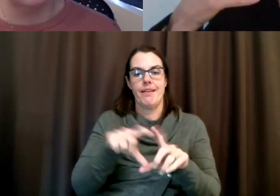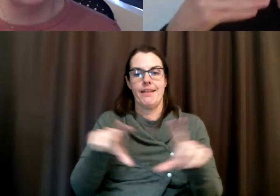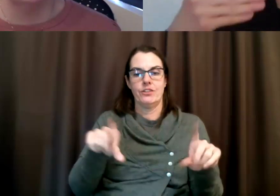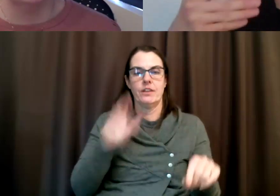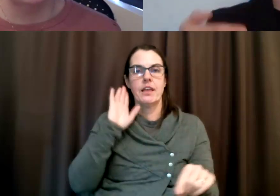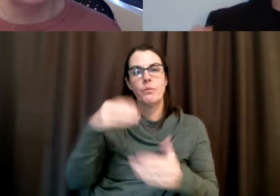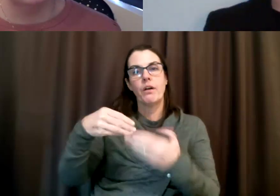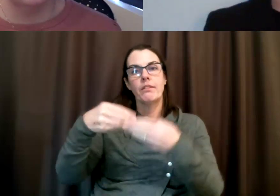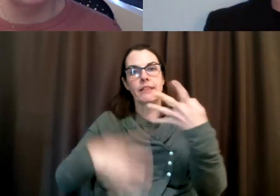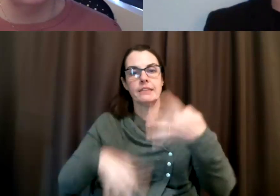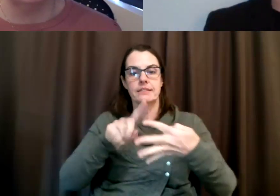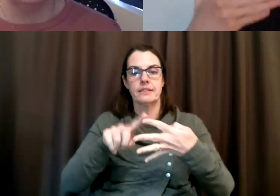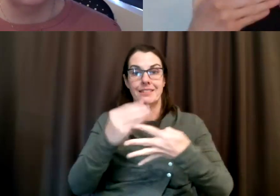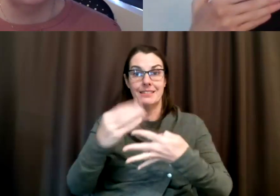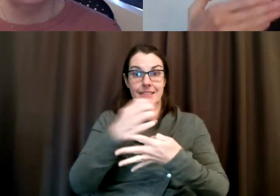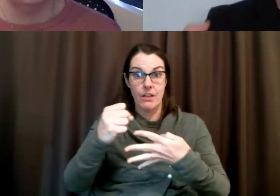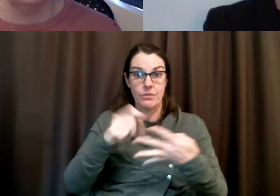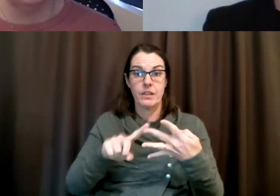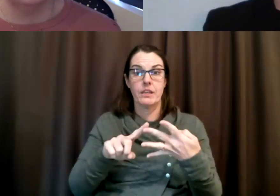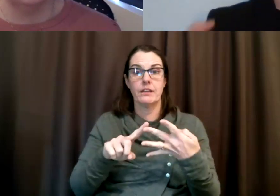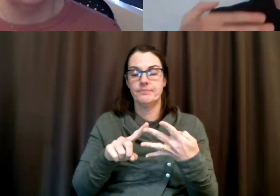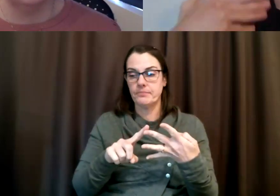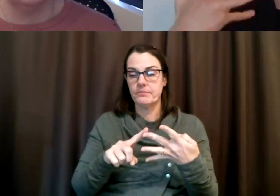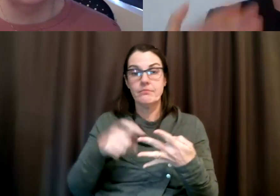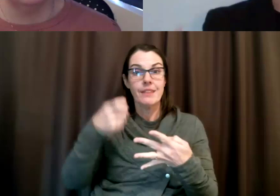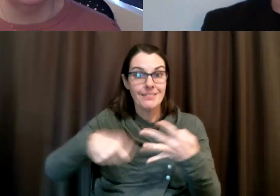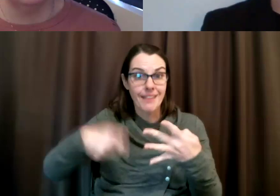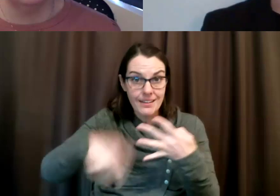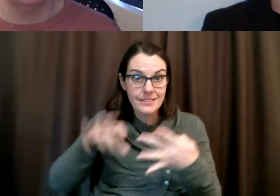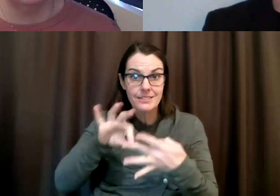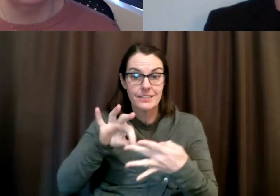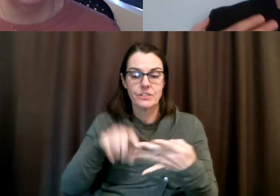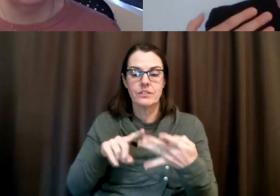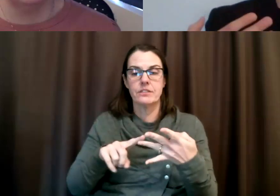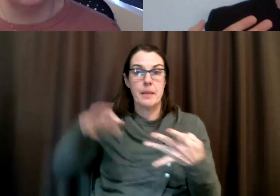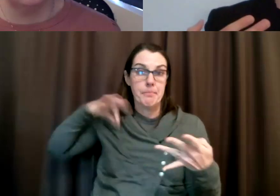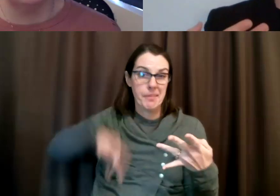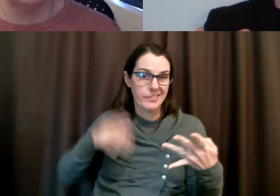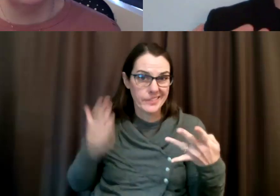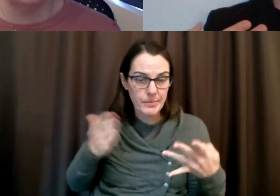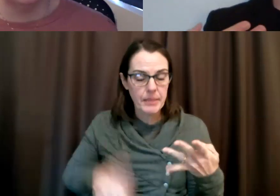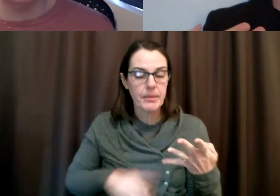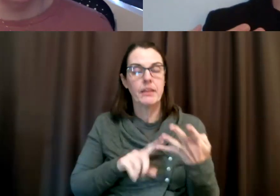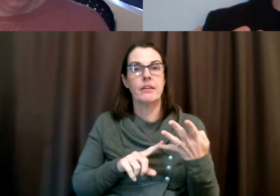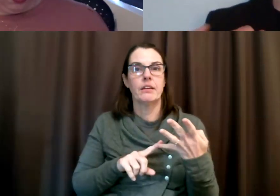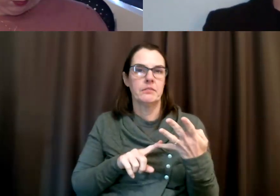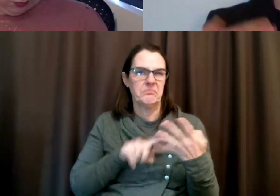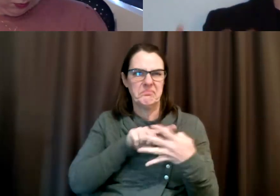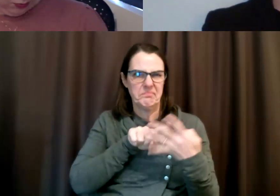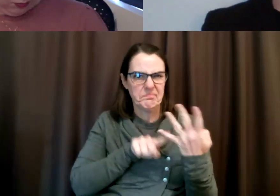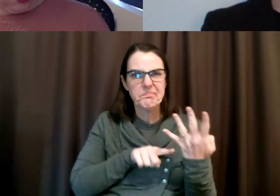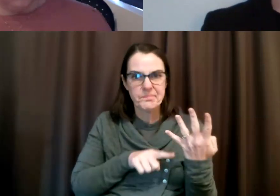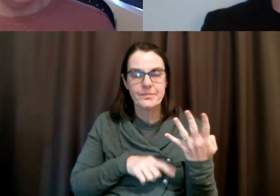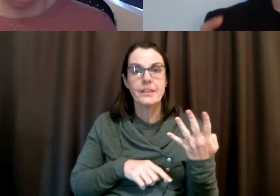costs and the taxes associated with it, the benefits maybe. So what